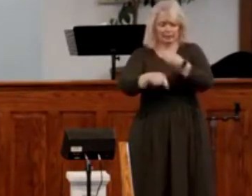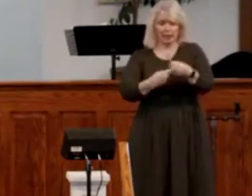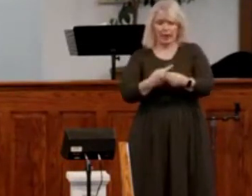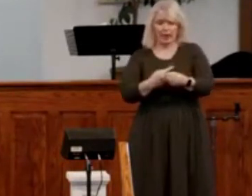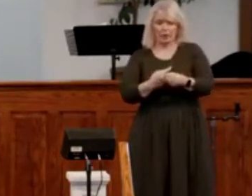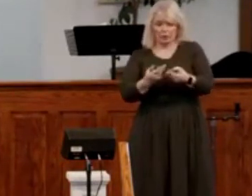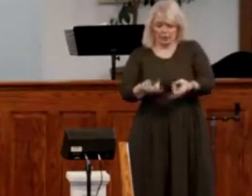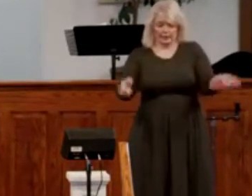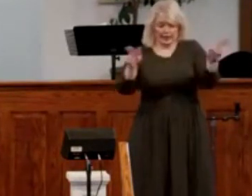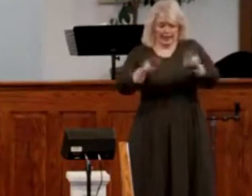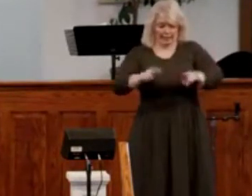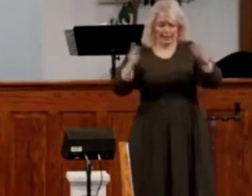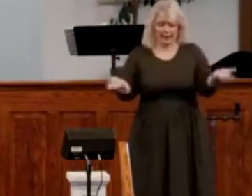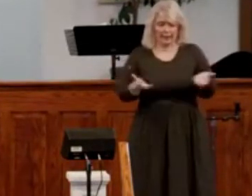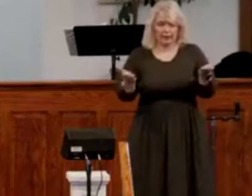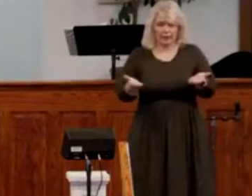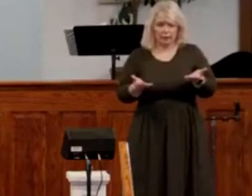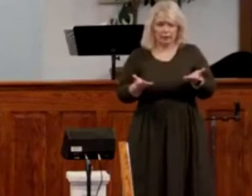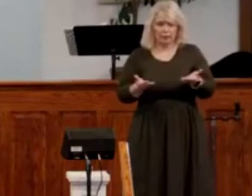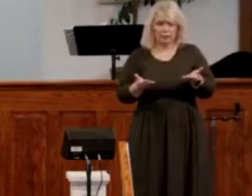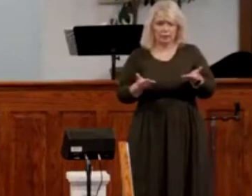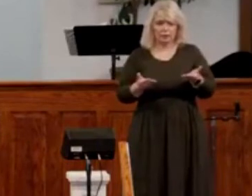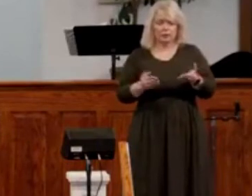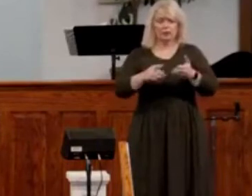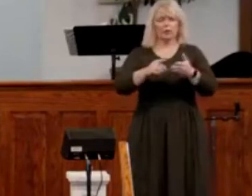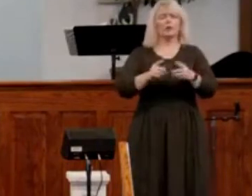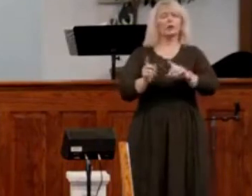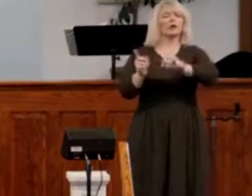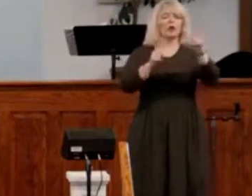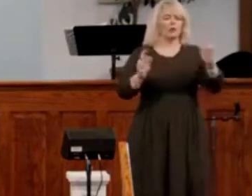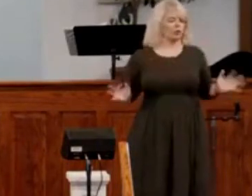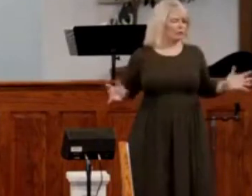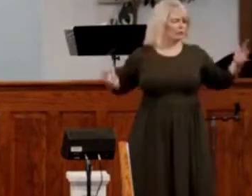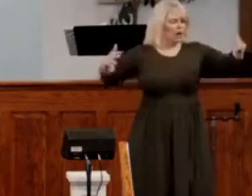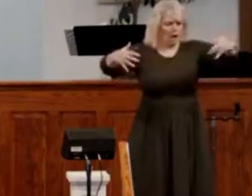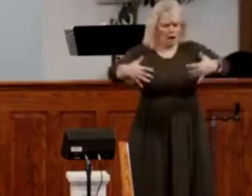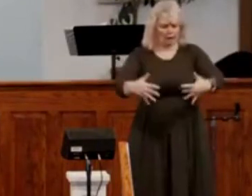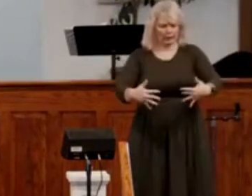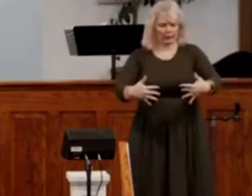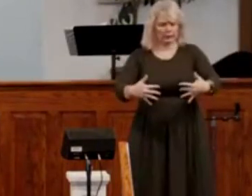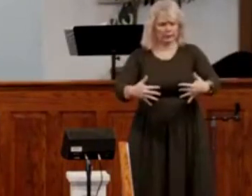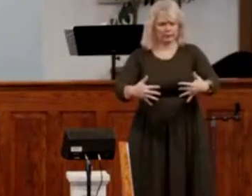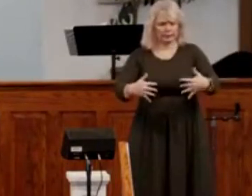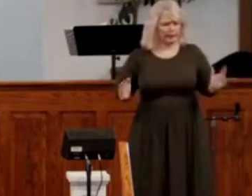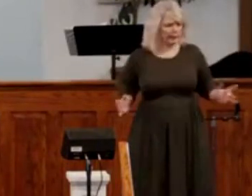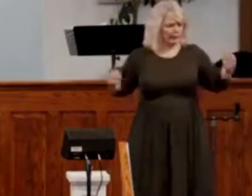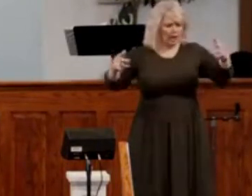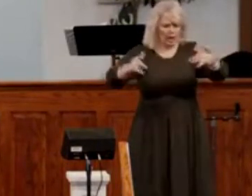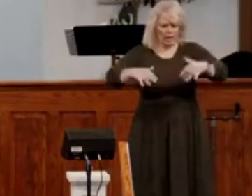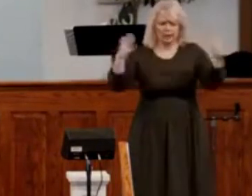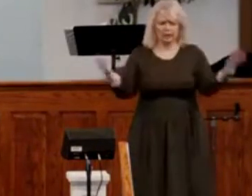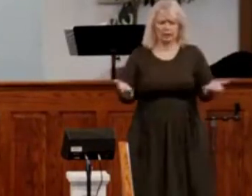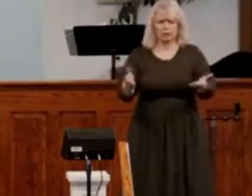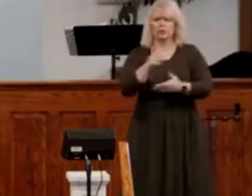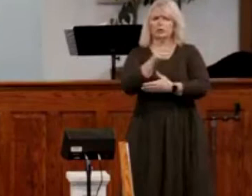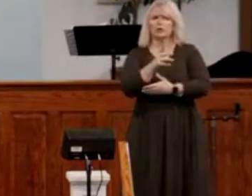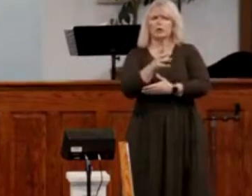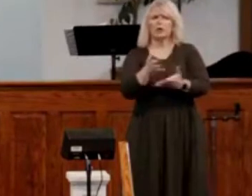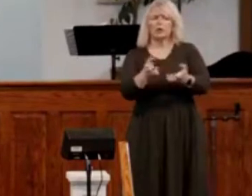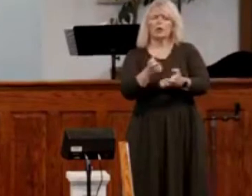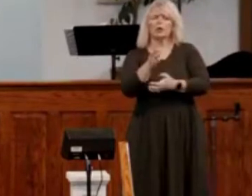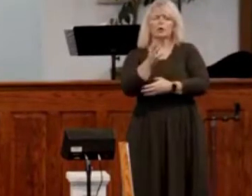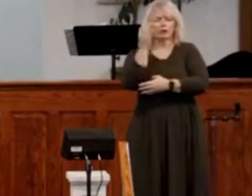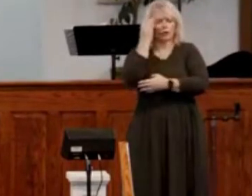have time for all of them today. So I want to go straight to the audience. And the audience setting, I want to know who Jesus is talking